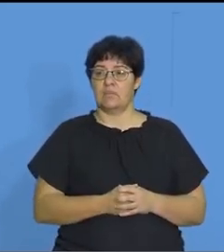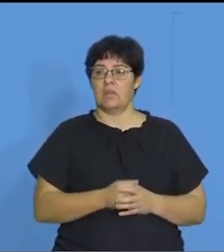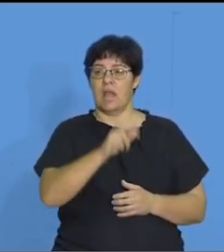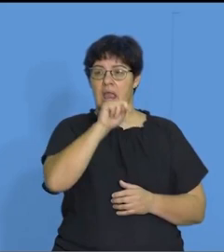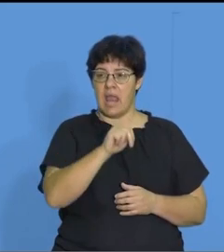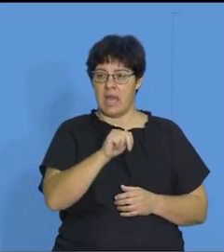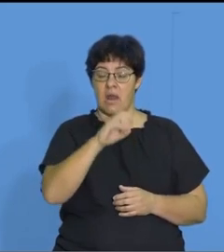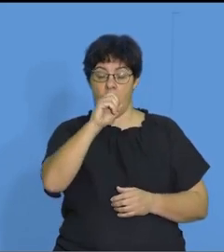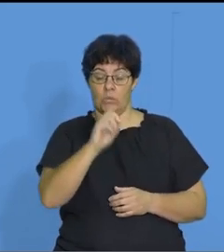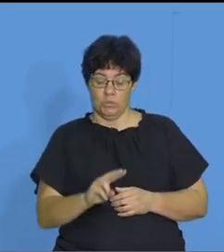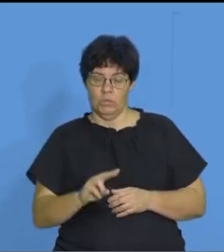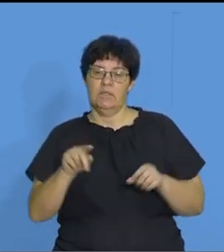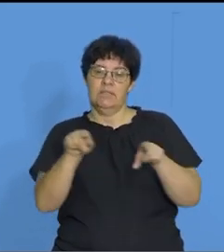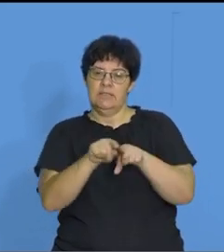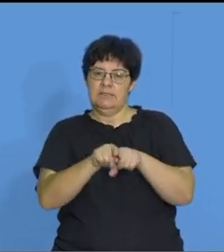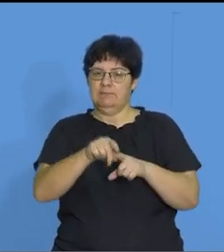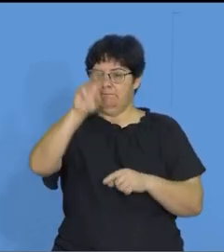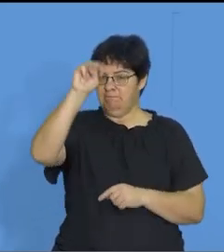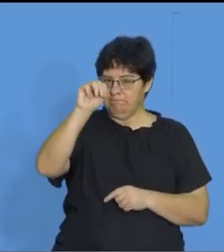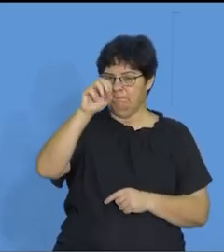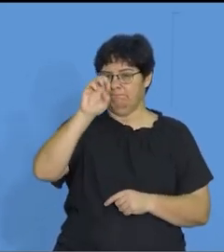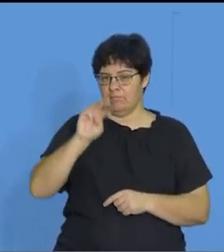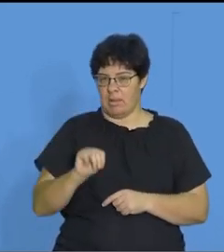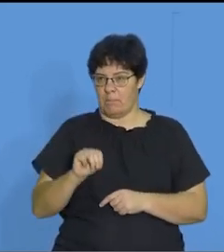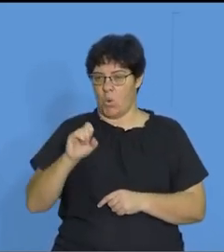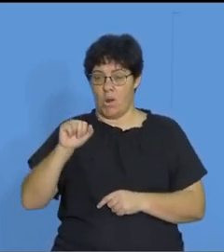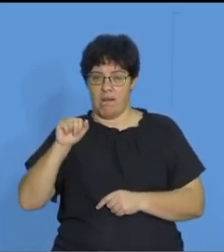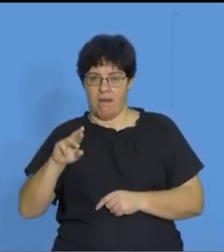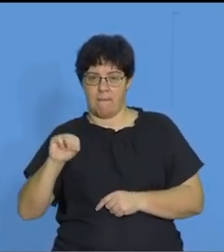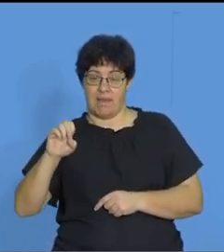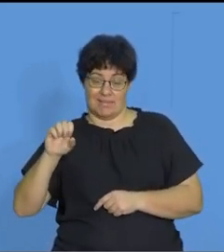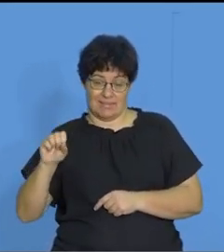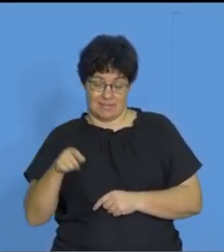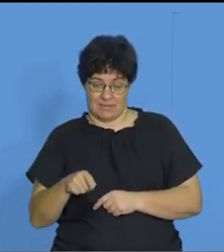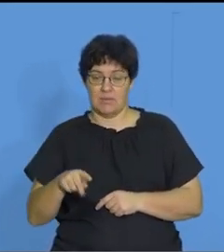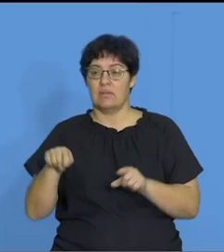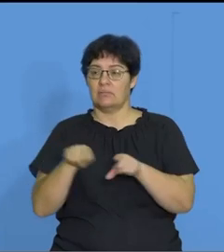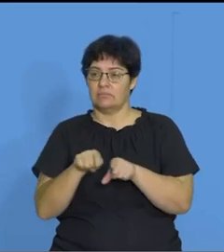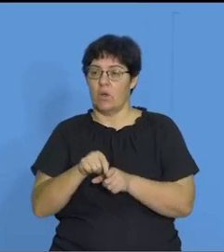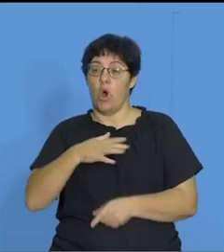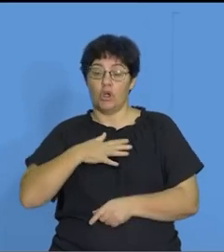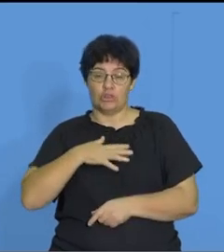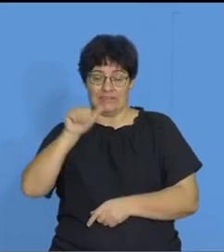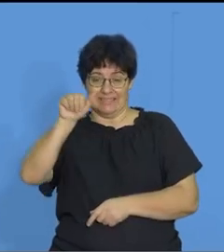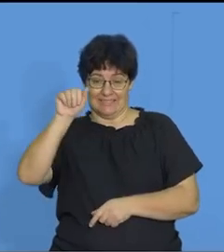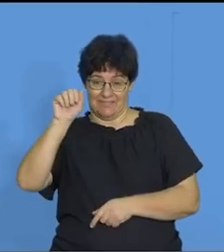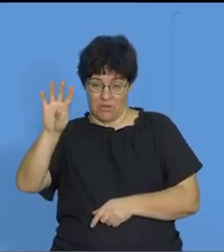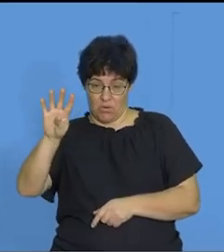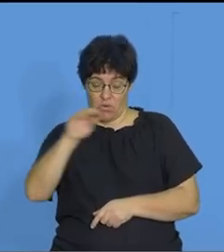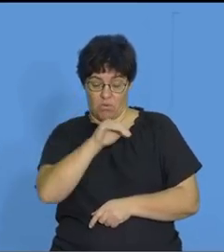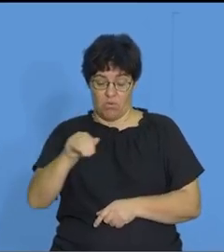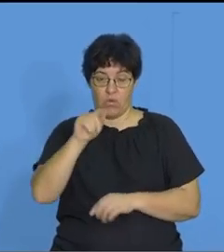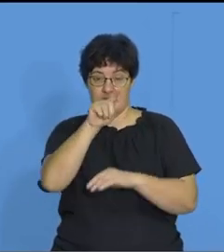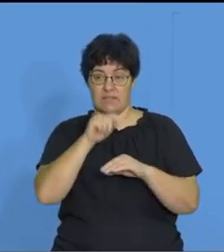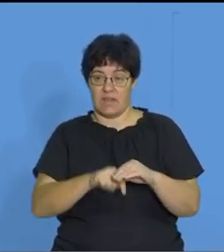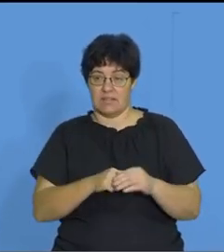over molar mass. That's the formula, okay? So the mass of oxygen is 64, right, grams,